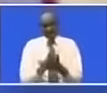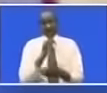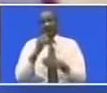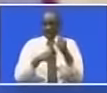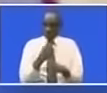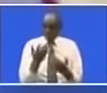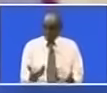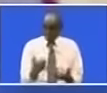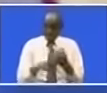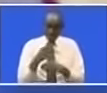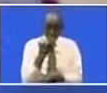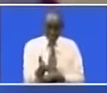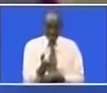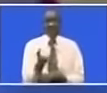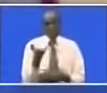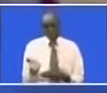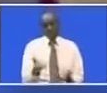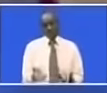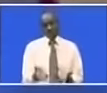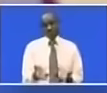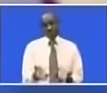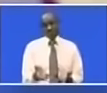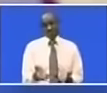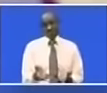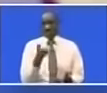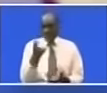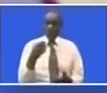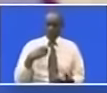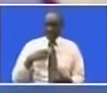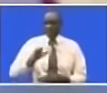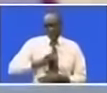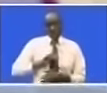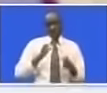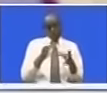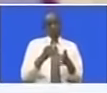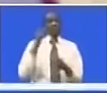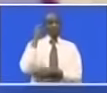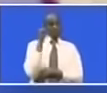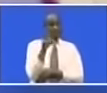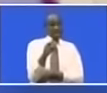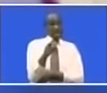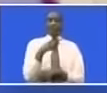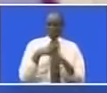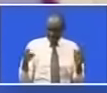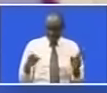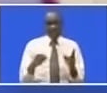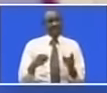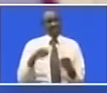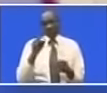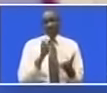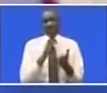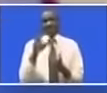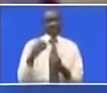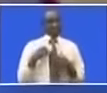an advantage that it has at least increased the number or the visibility of women in politics, but the disadvantage is that